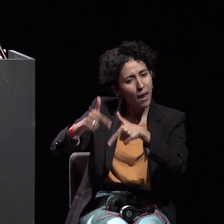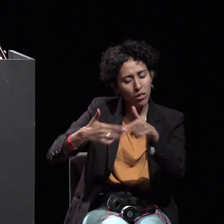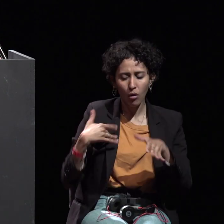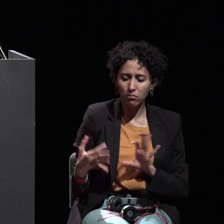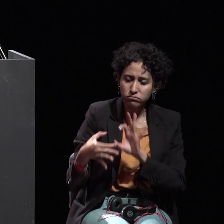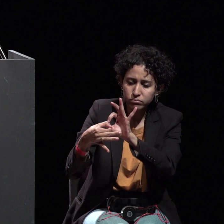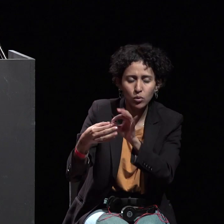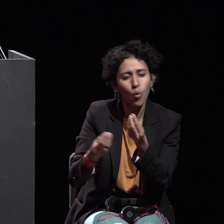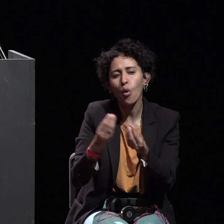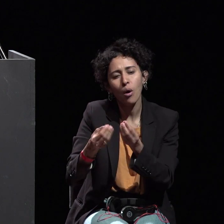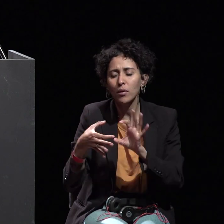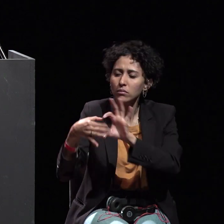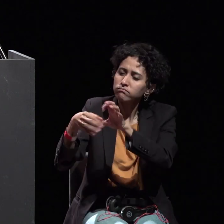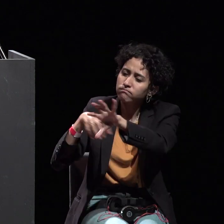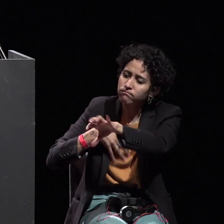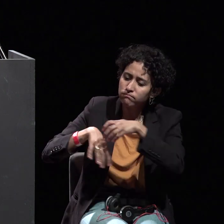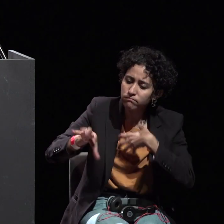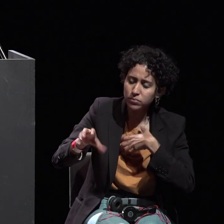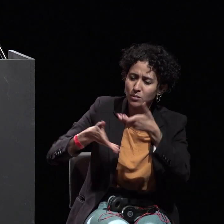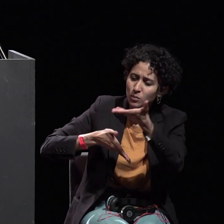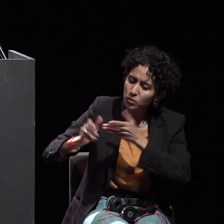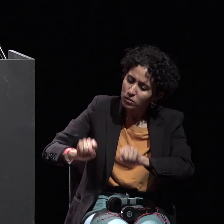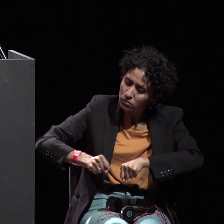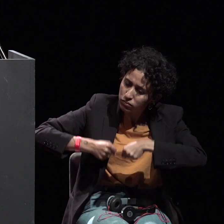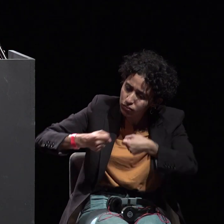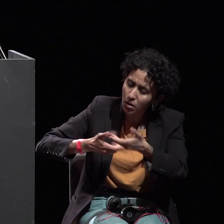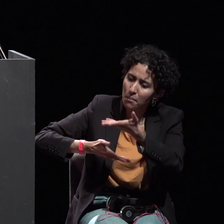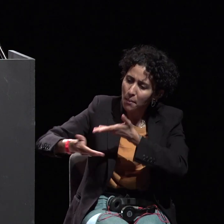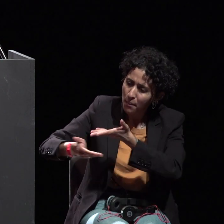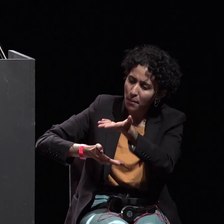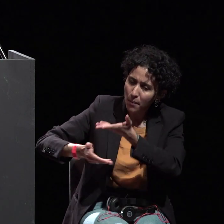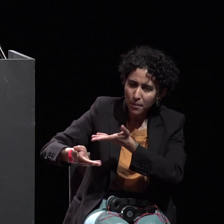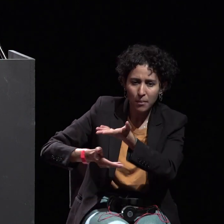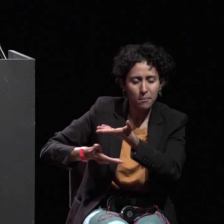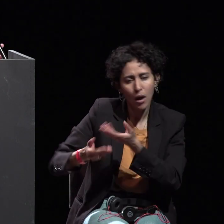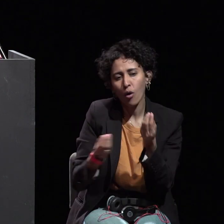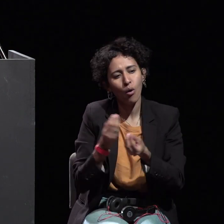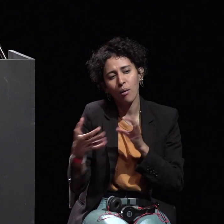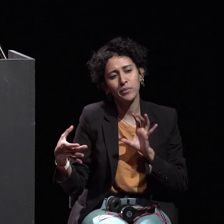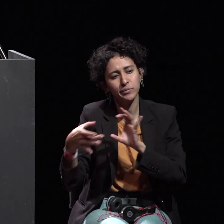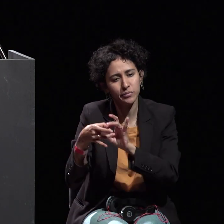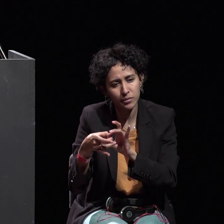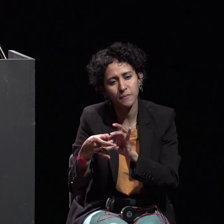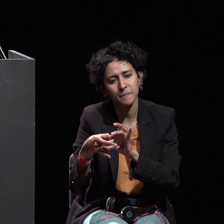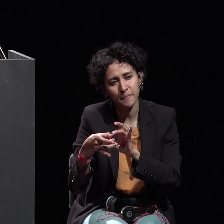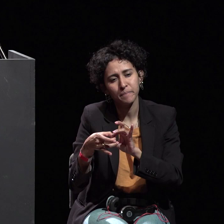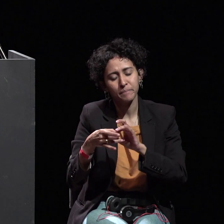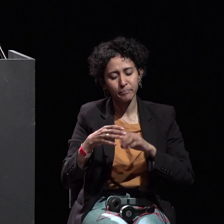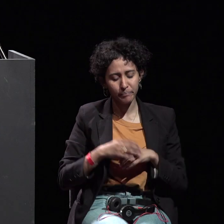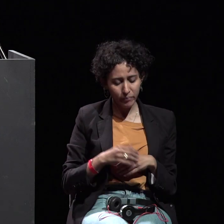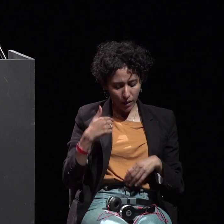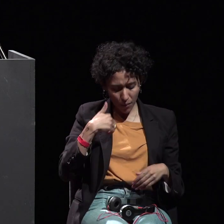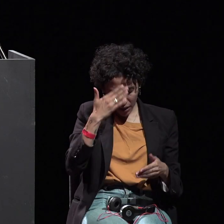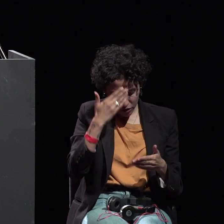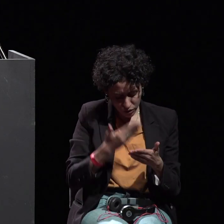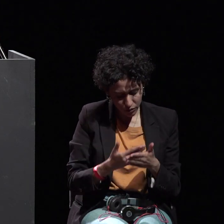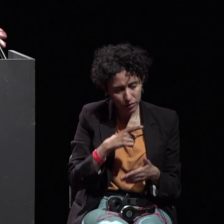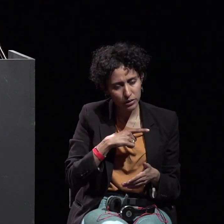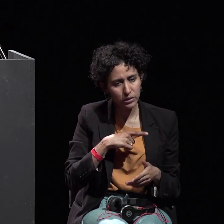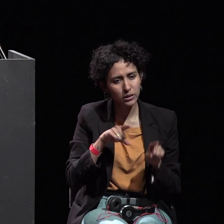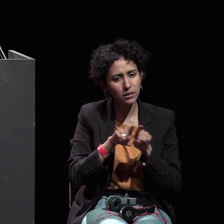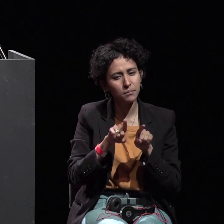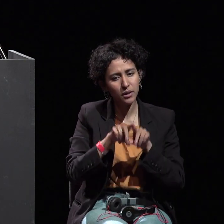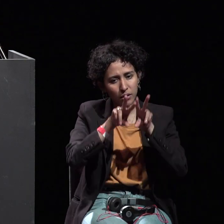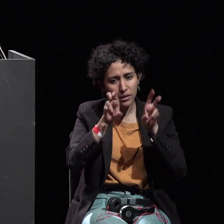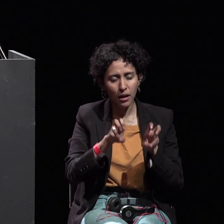How does this solidarity transcend struggles, borders, and nation states? In the spirit of the Zapatistas, how do we walk separately